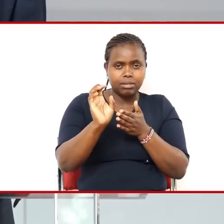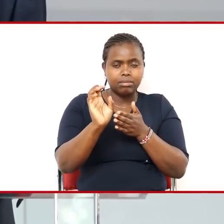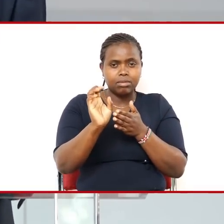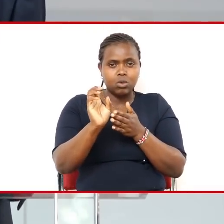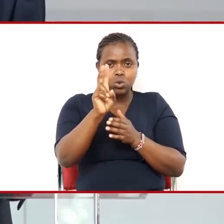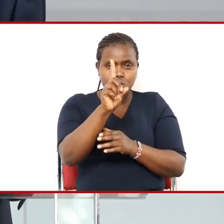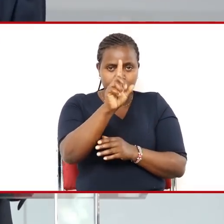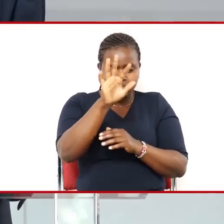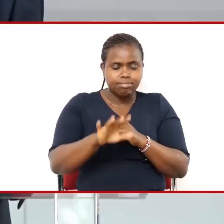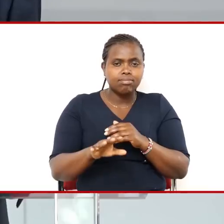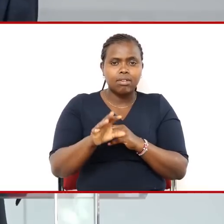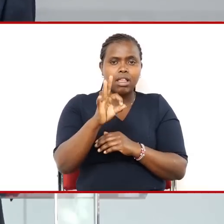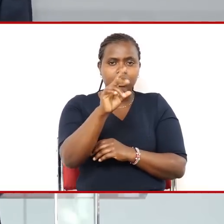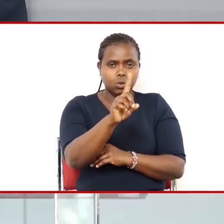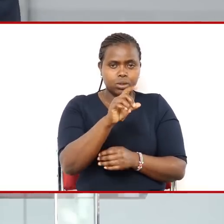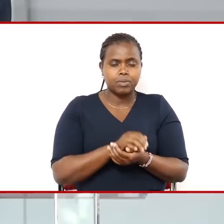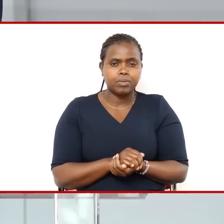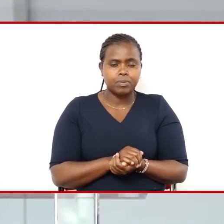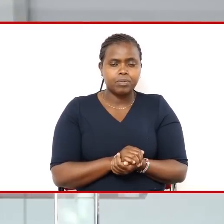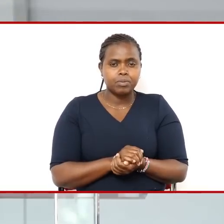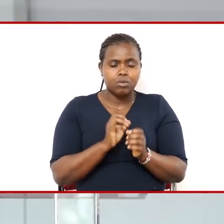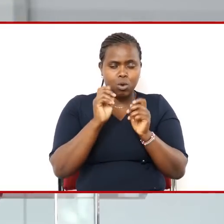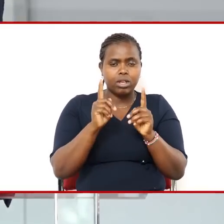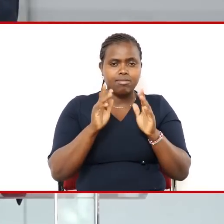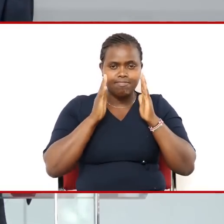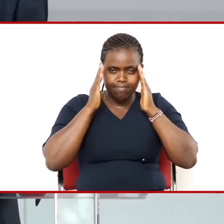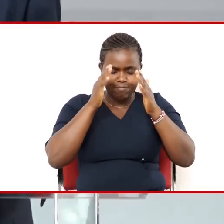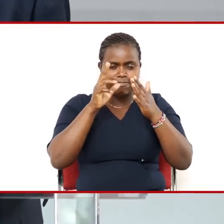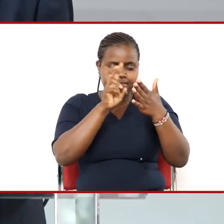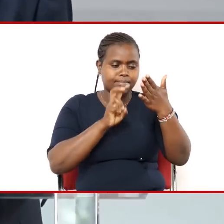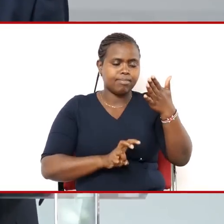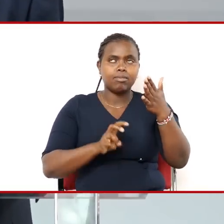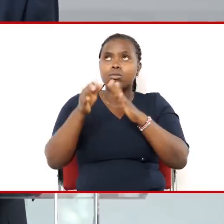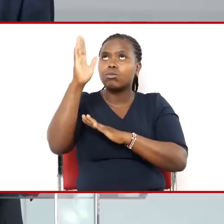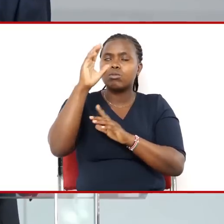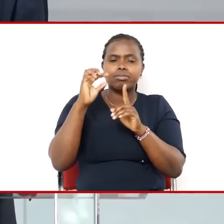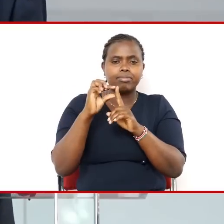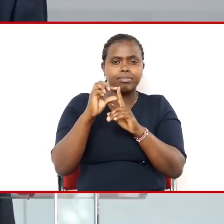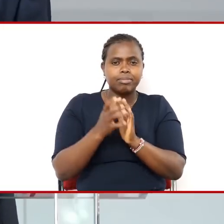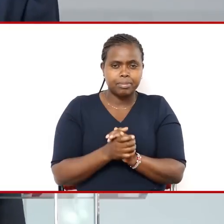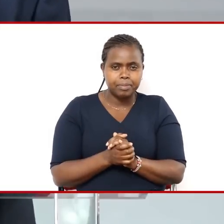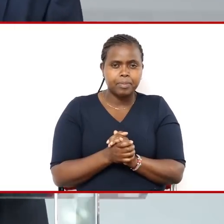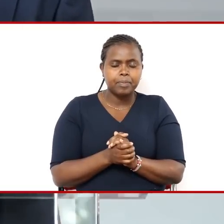21 all the way to 31. Let us pay attention to the reading of God's holy word.